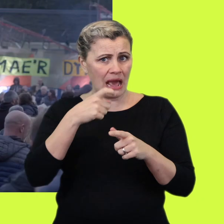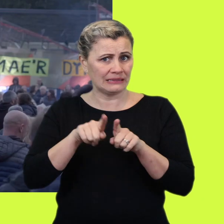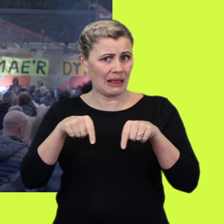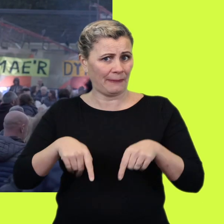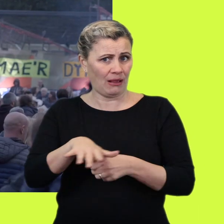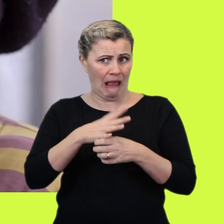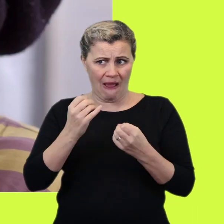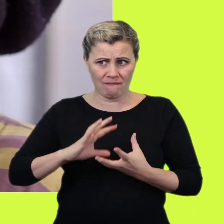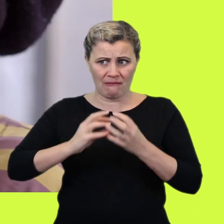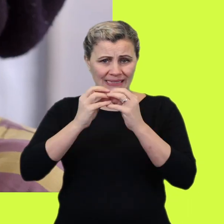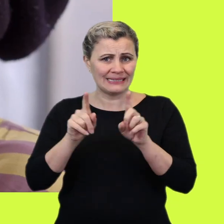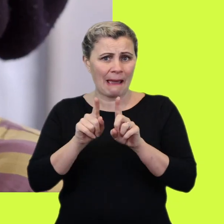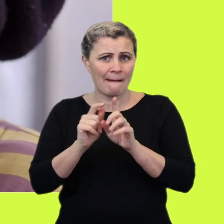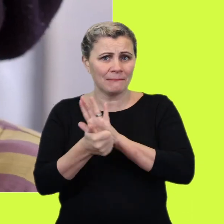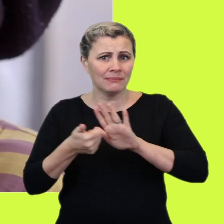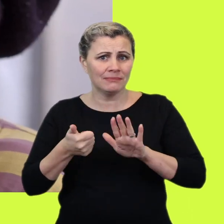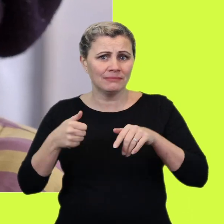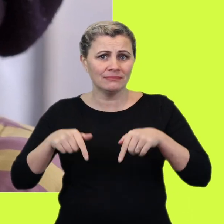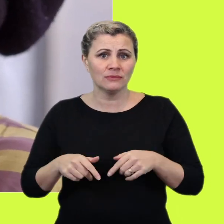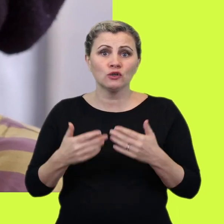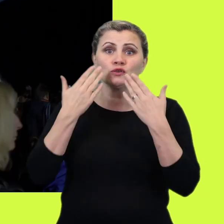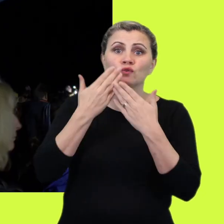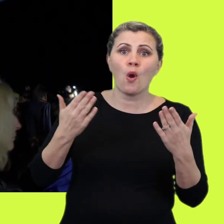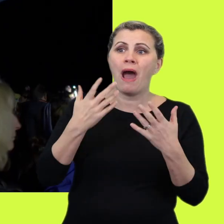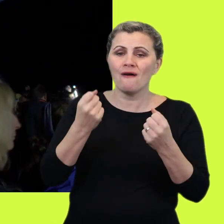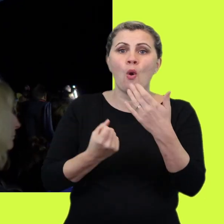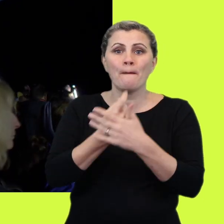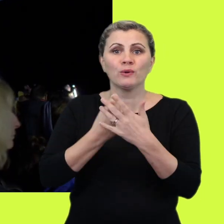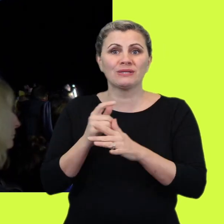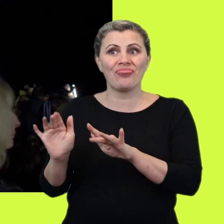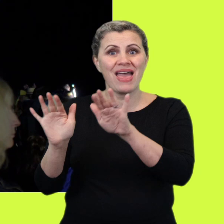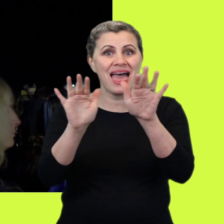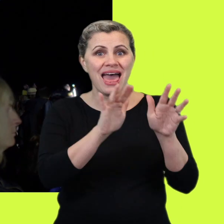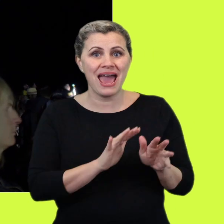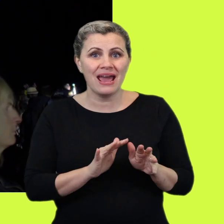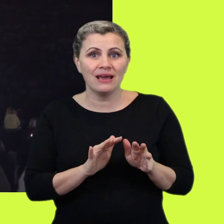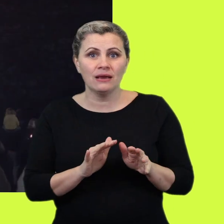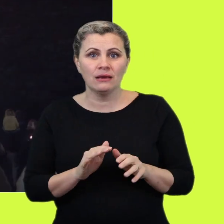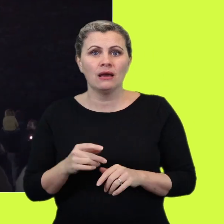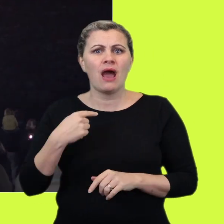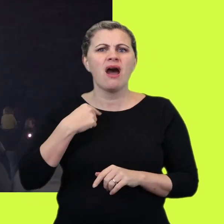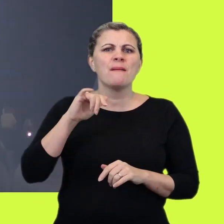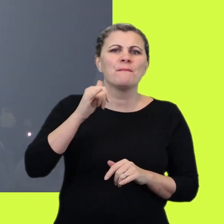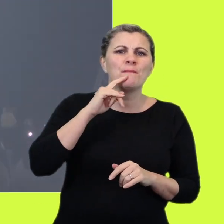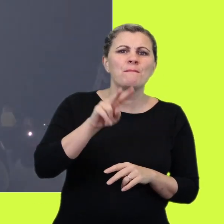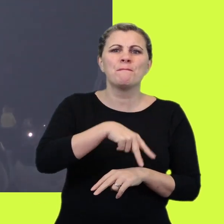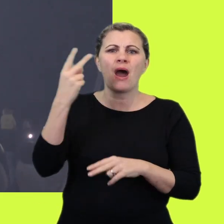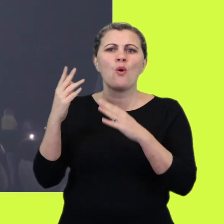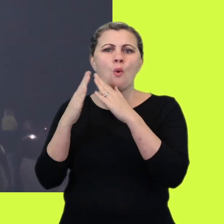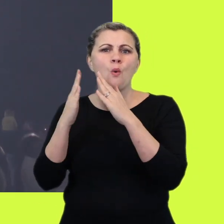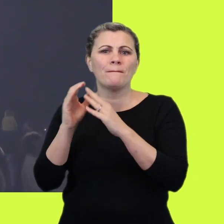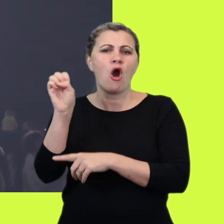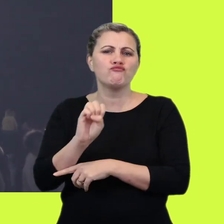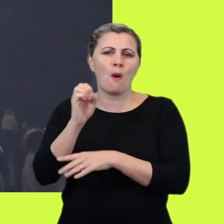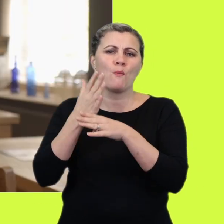journey for me here. And this has shown me that there are the opportunities there. And I will at some point be working back home in Europe